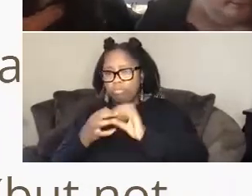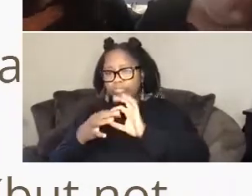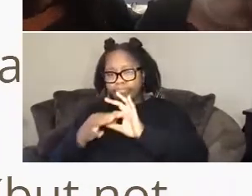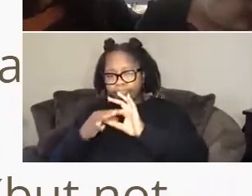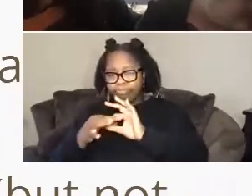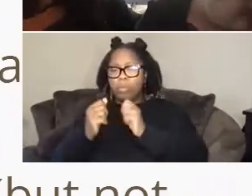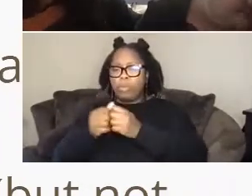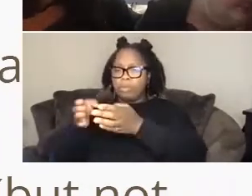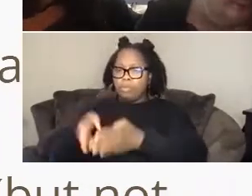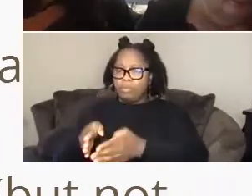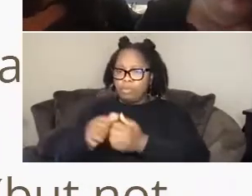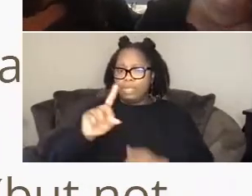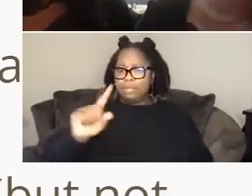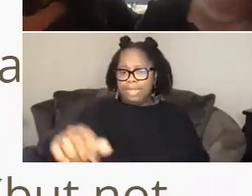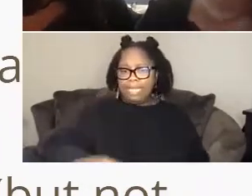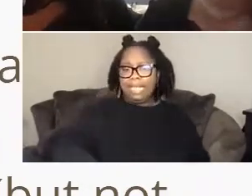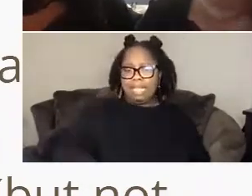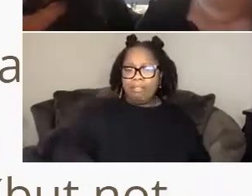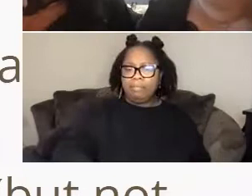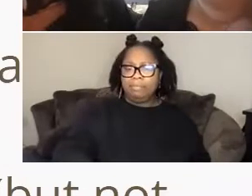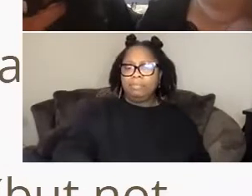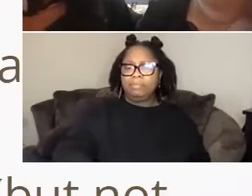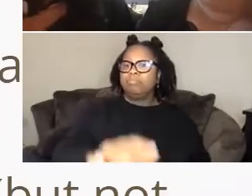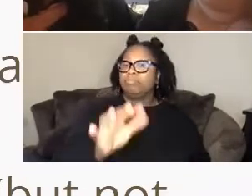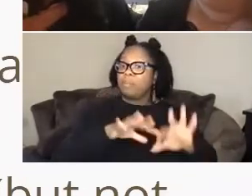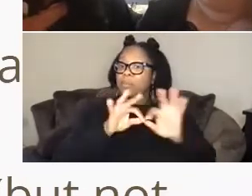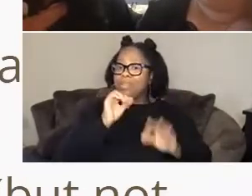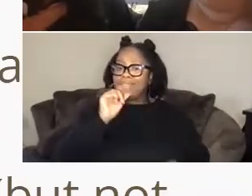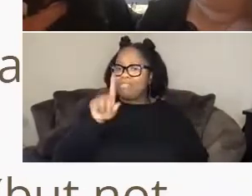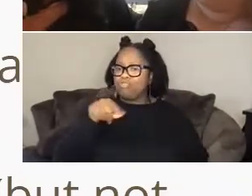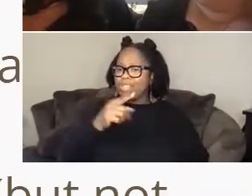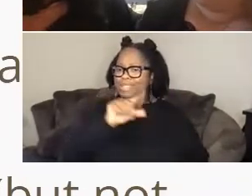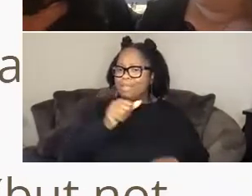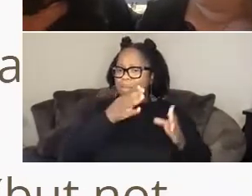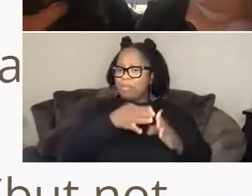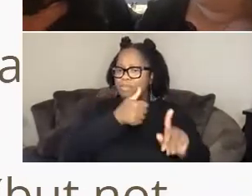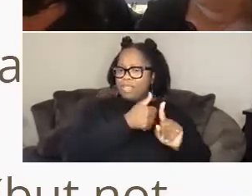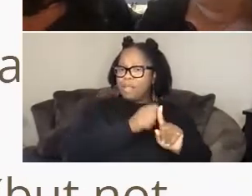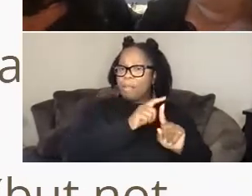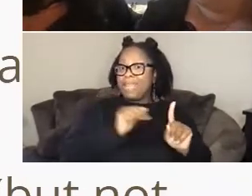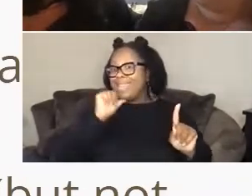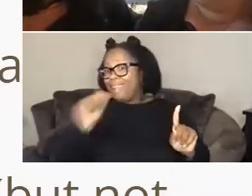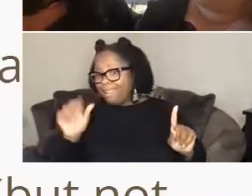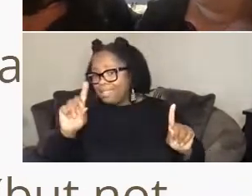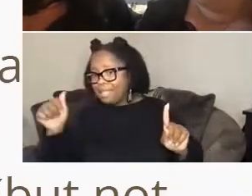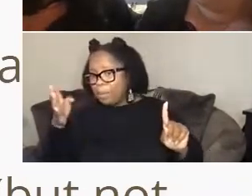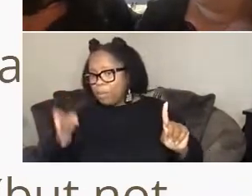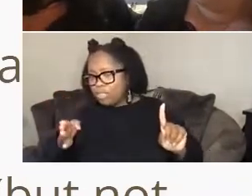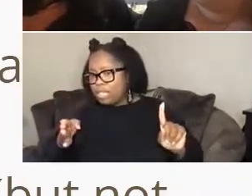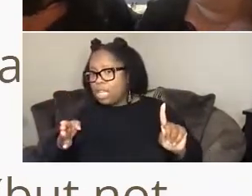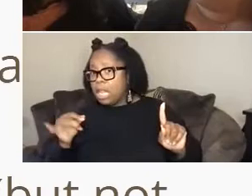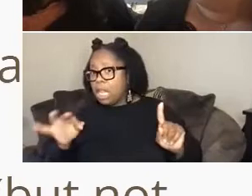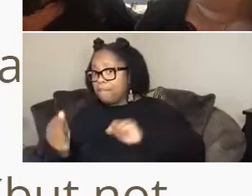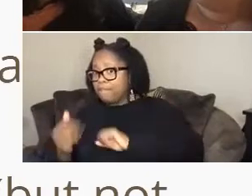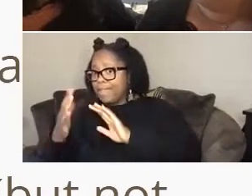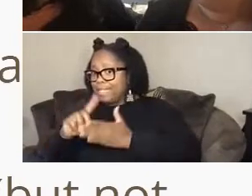with a disability. So that's important because it's not just the disabled person that's protected, but a non-disabled person could be protected if they're facing